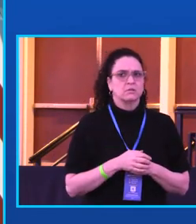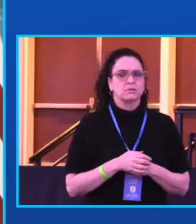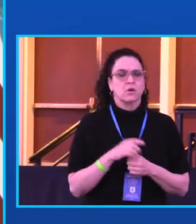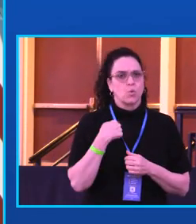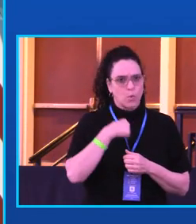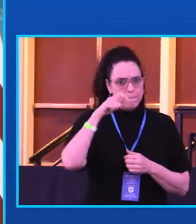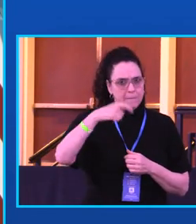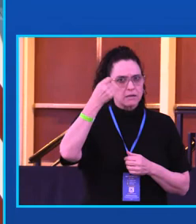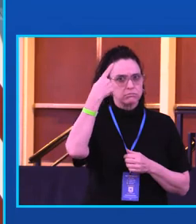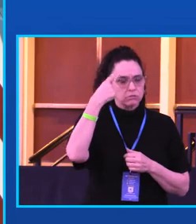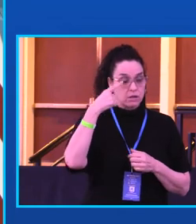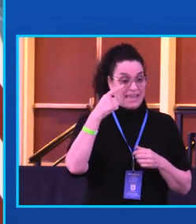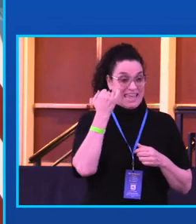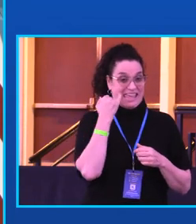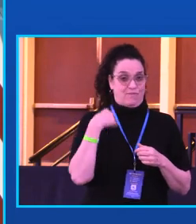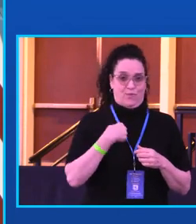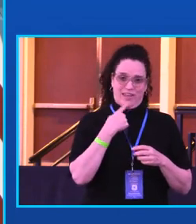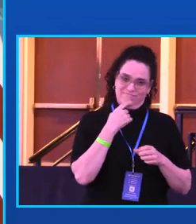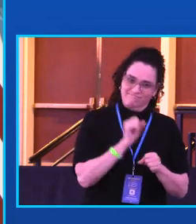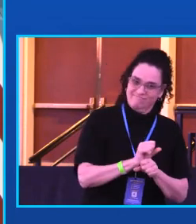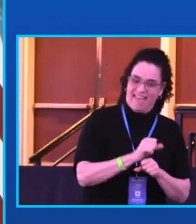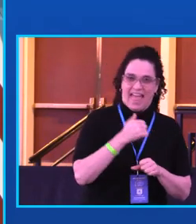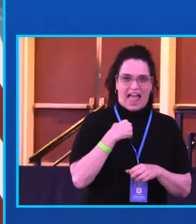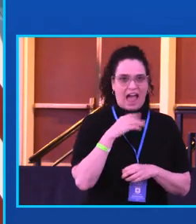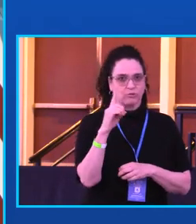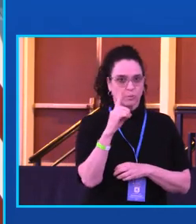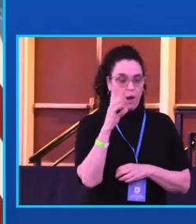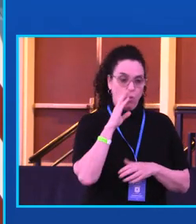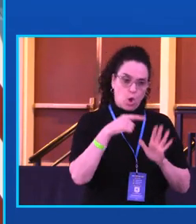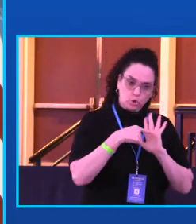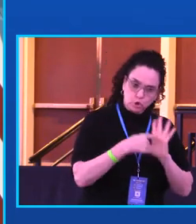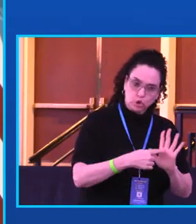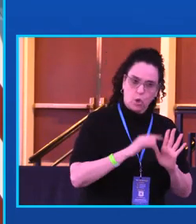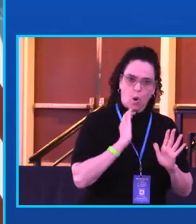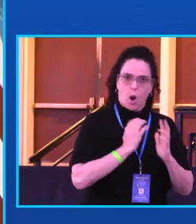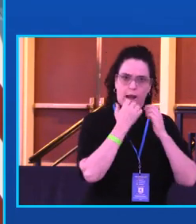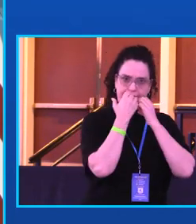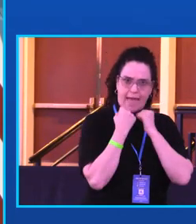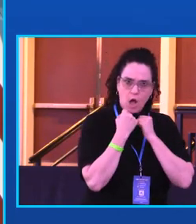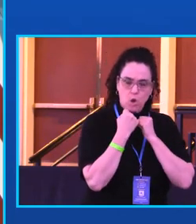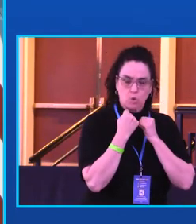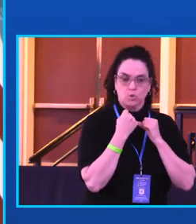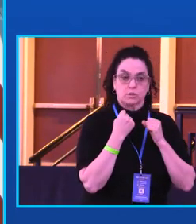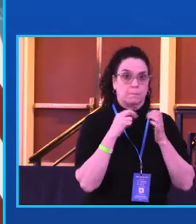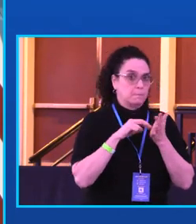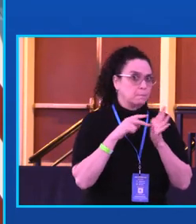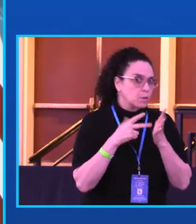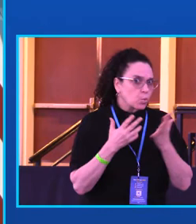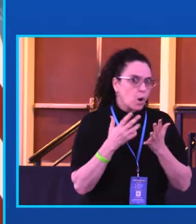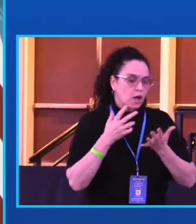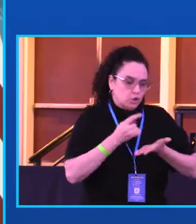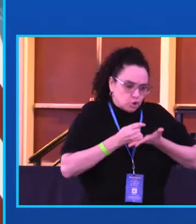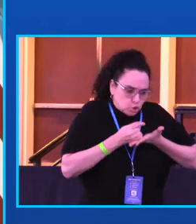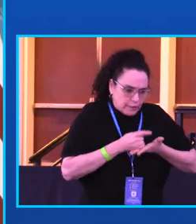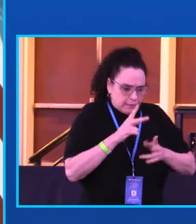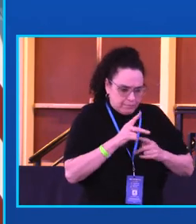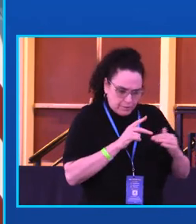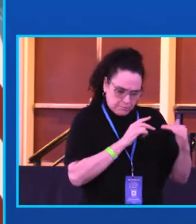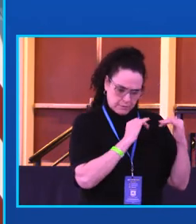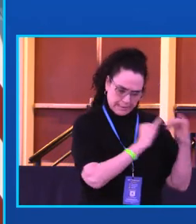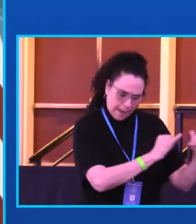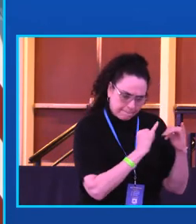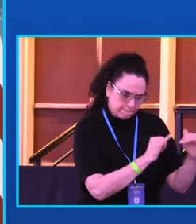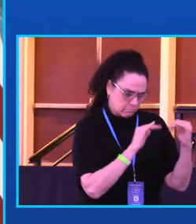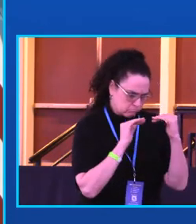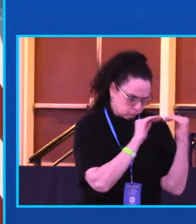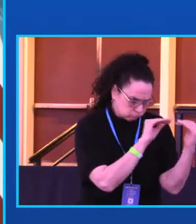that when we have a democracy that reflects its values by treating people with a sense of equality and fairness